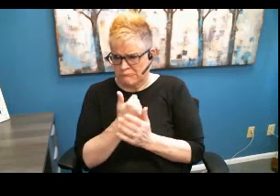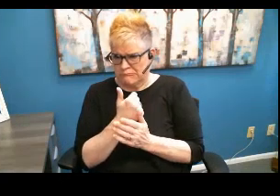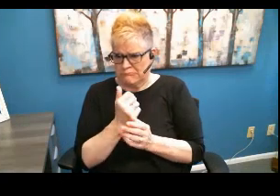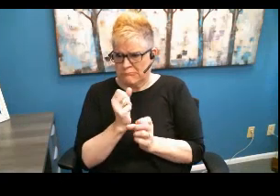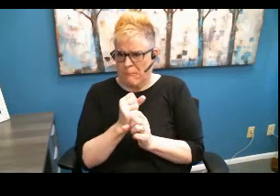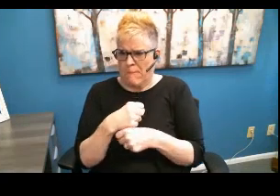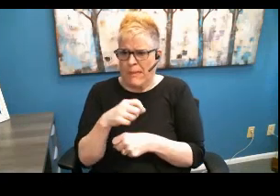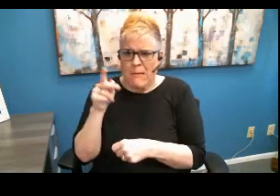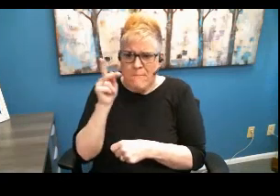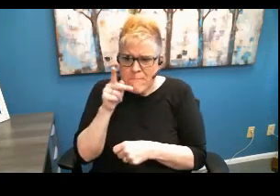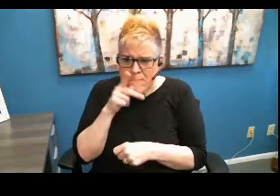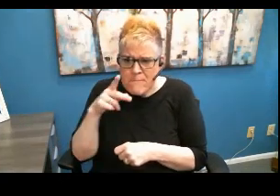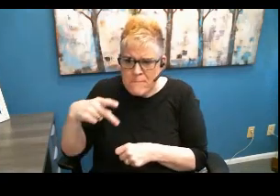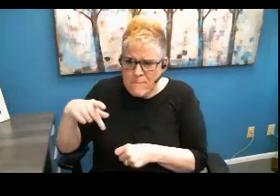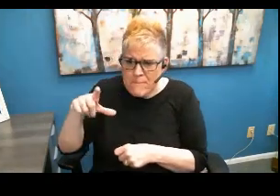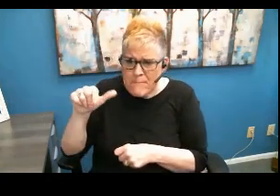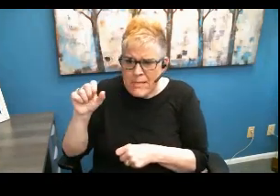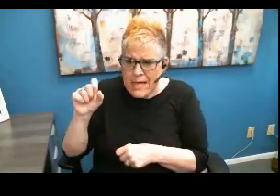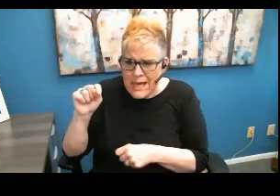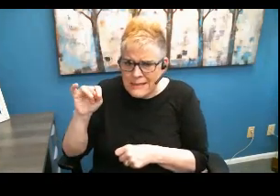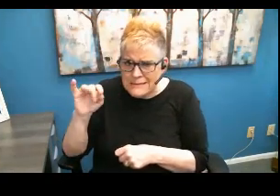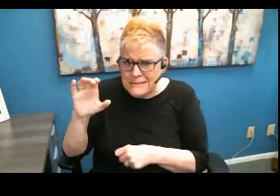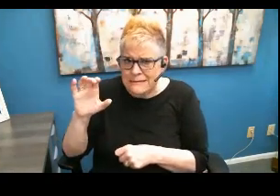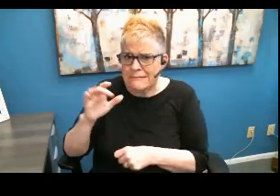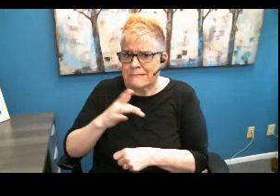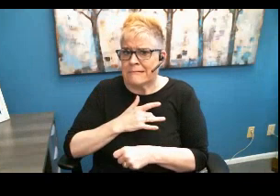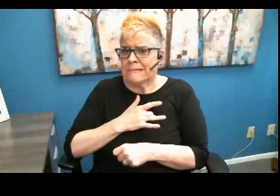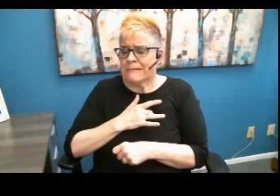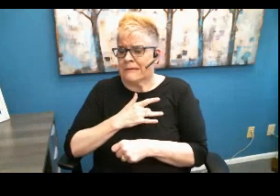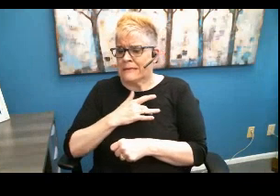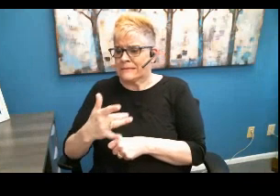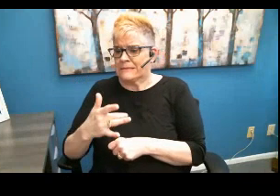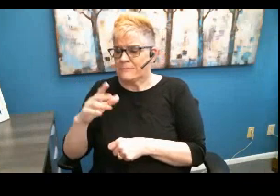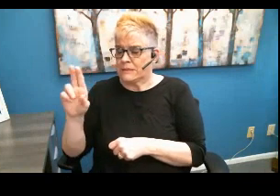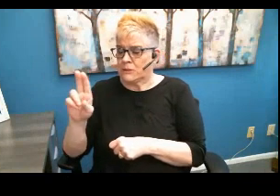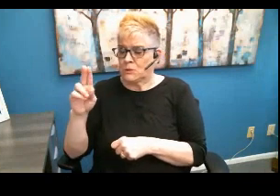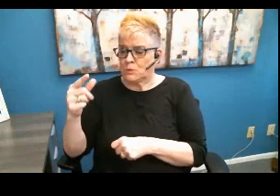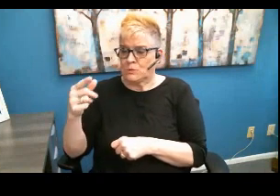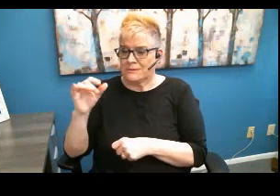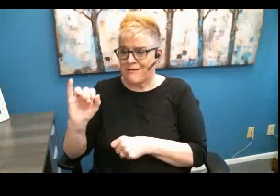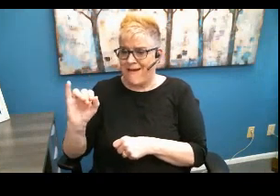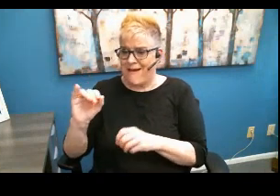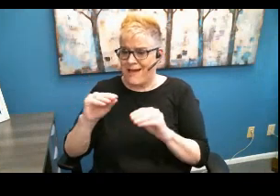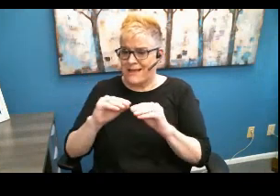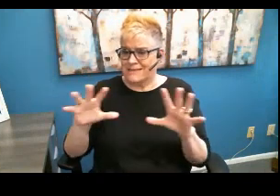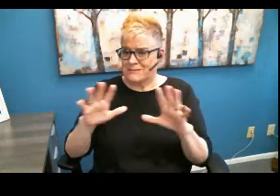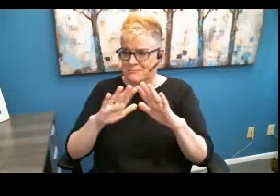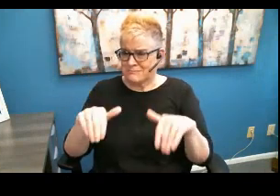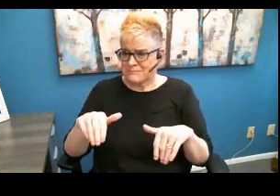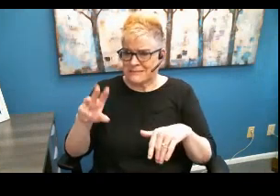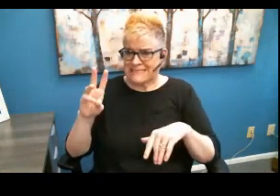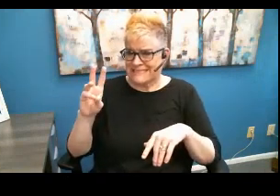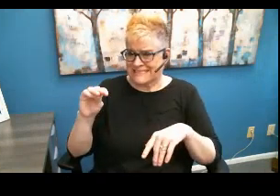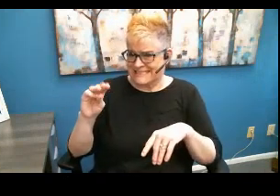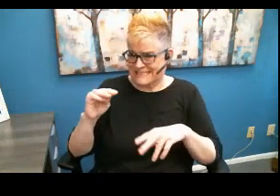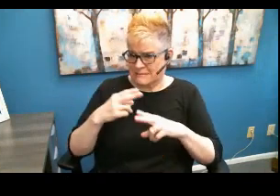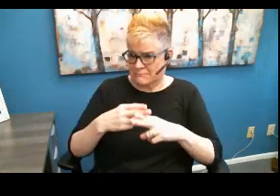plastic that we've been replacing. Typically operate a UGI's distribution system around 60 pounds of